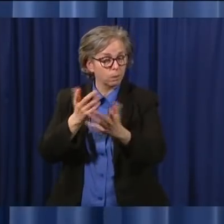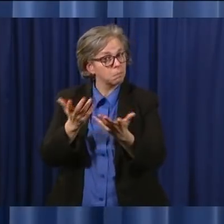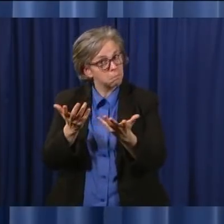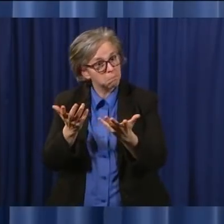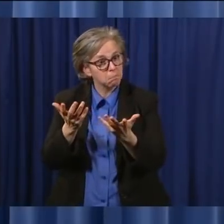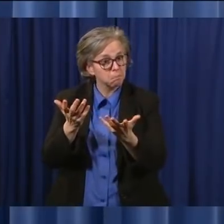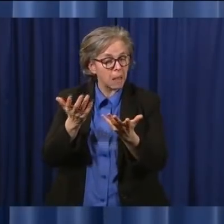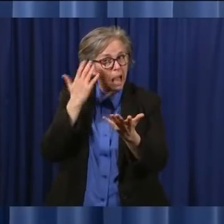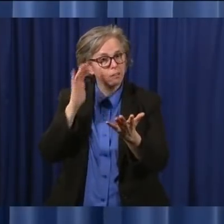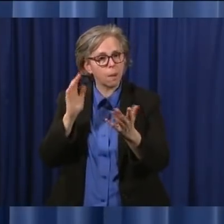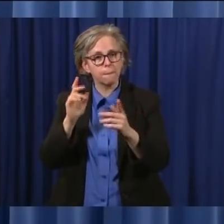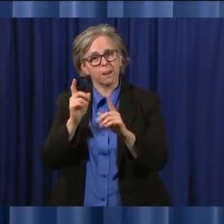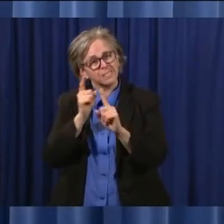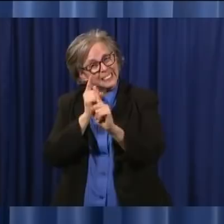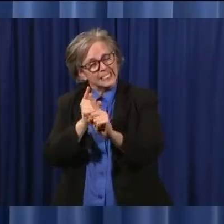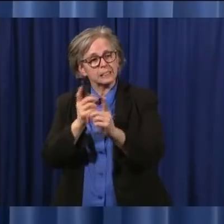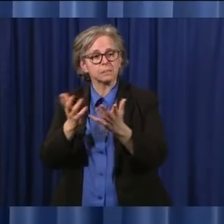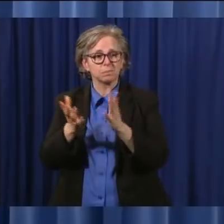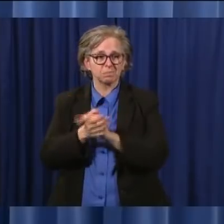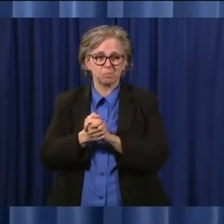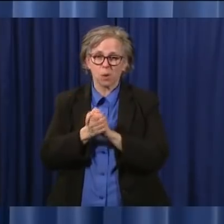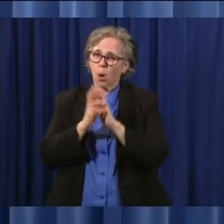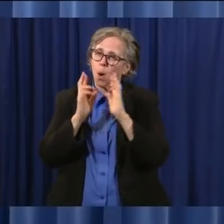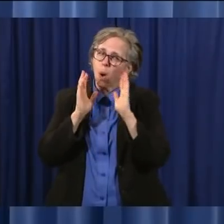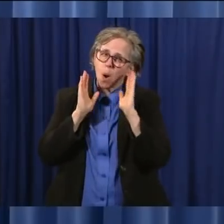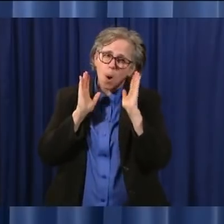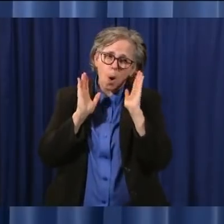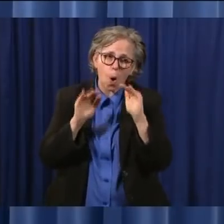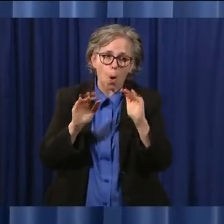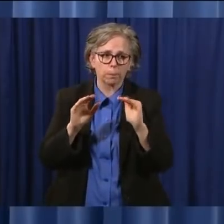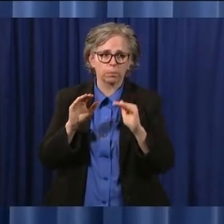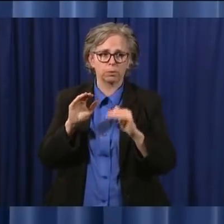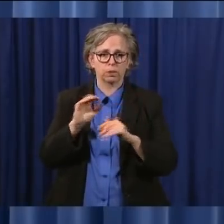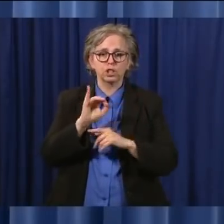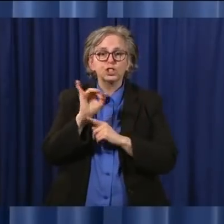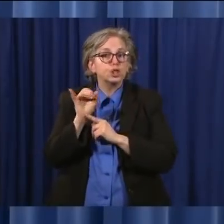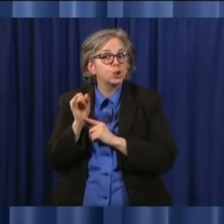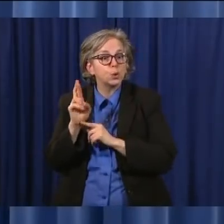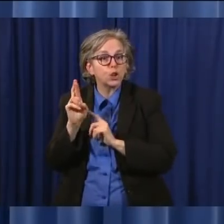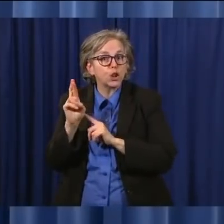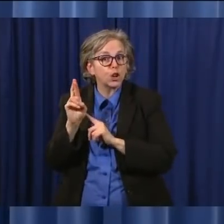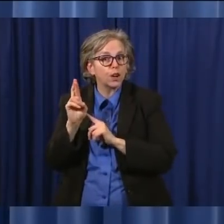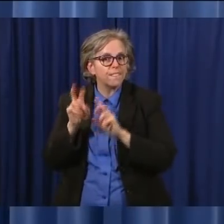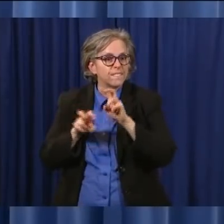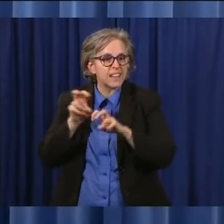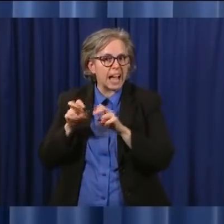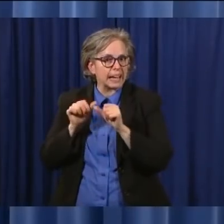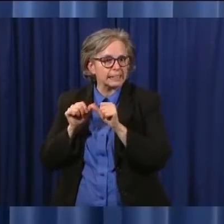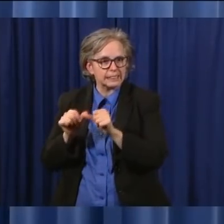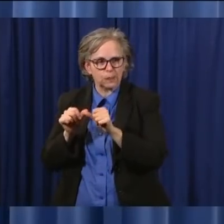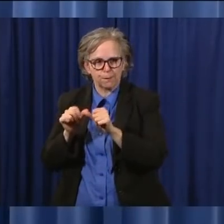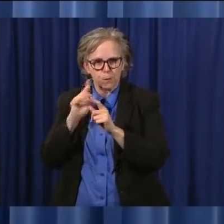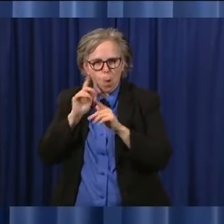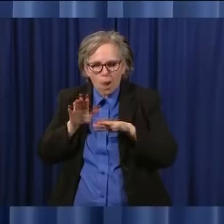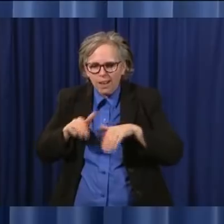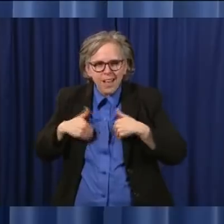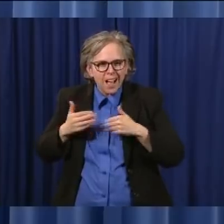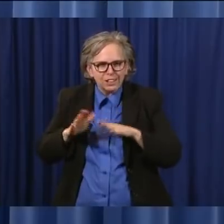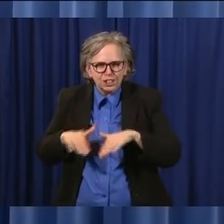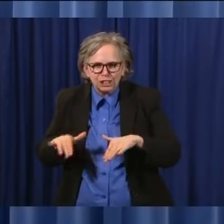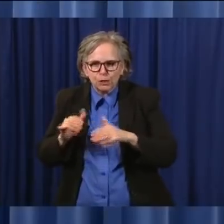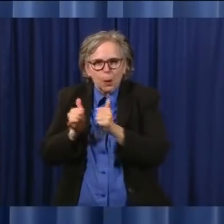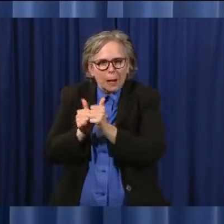that certainly at a minimum that we be able to have the junior fairs and the young people to be able to